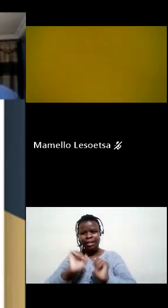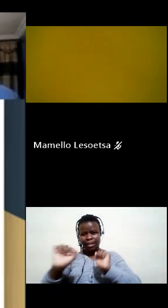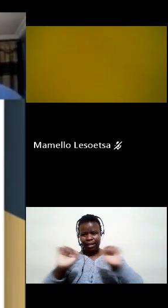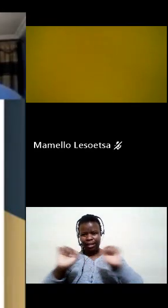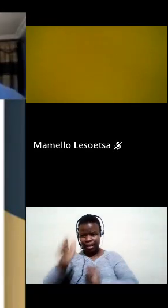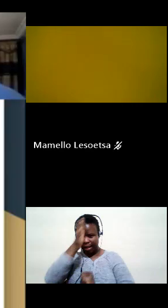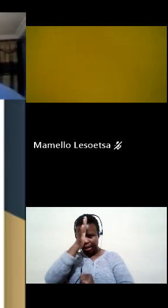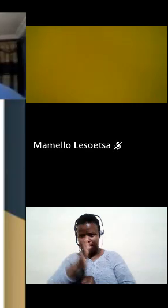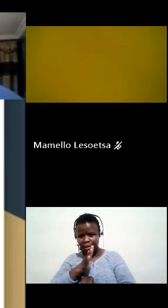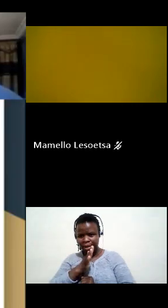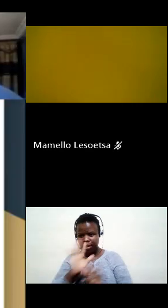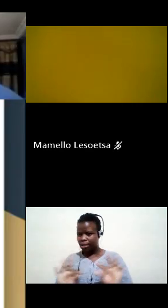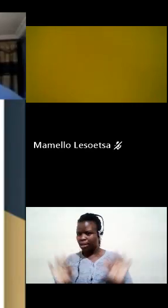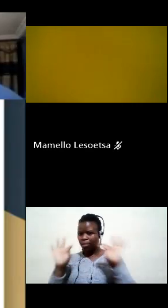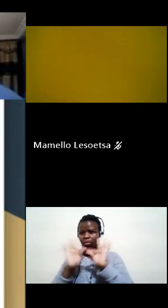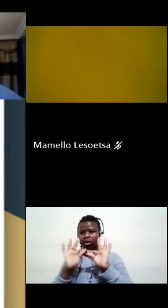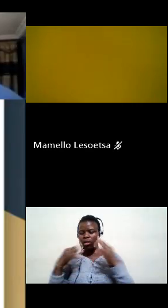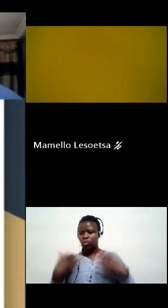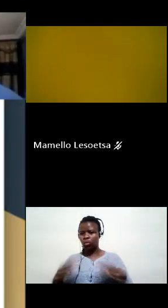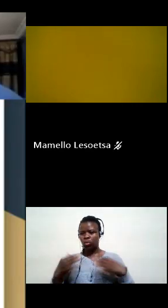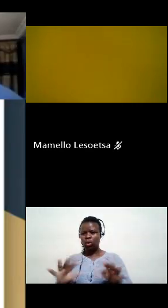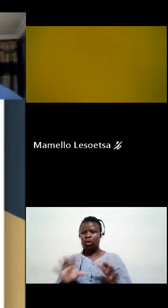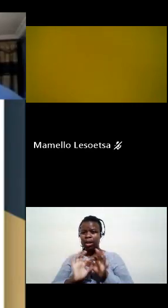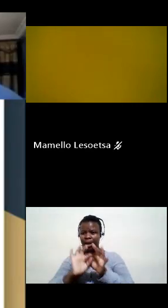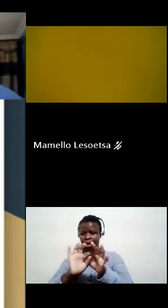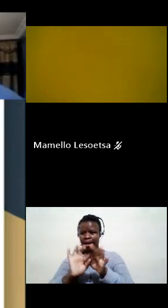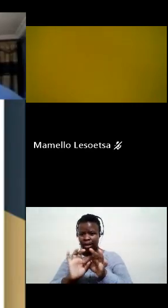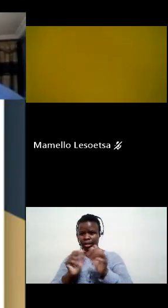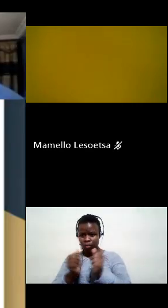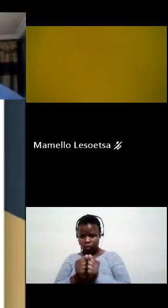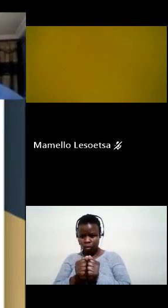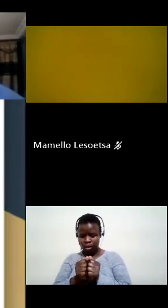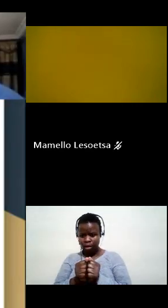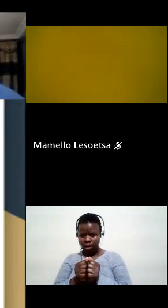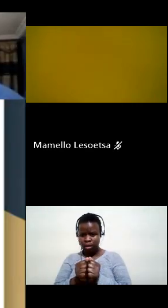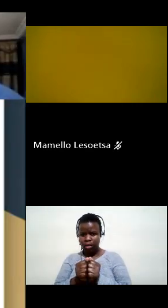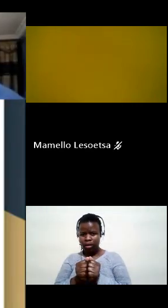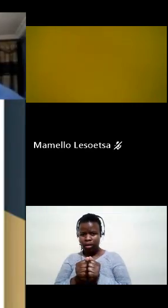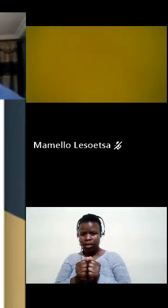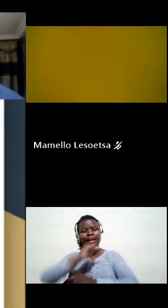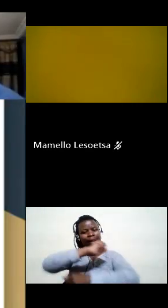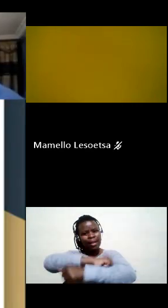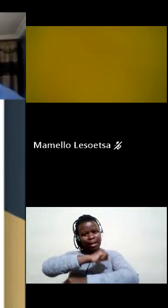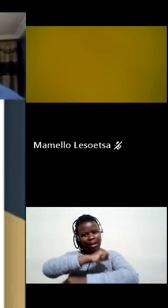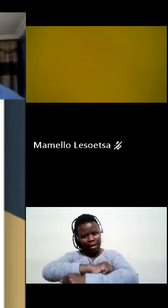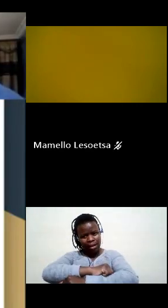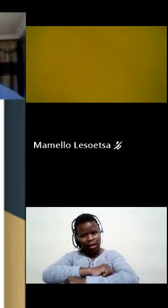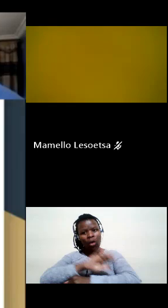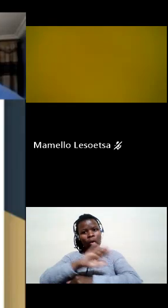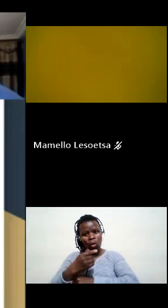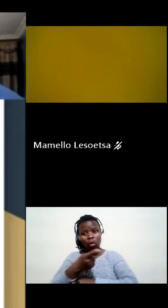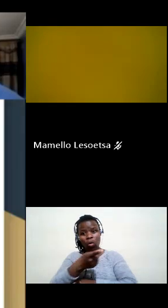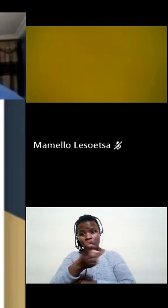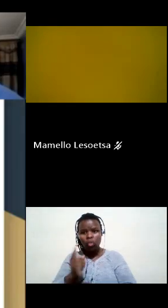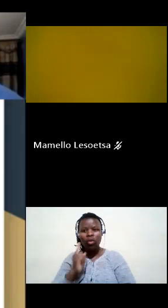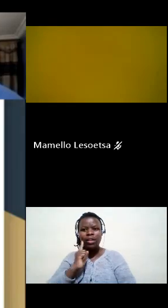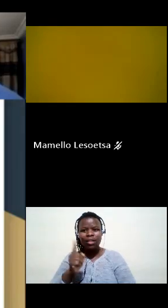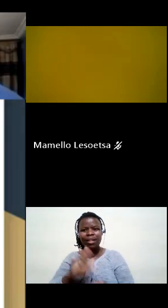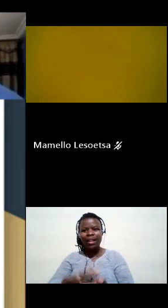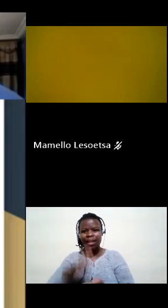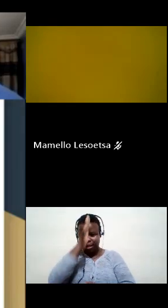important. The relationship between the learner or you, the teacher, and the parent